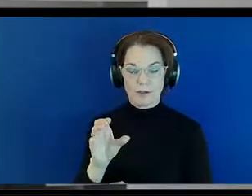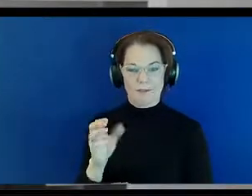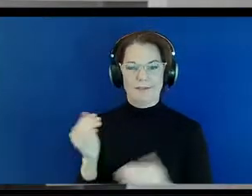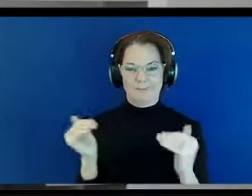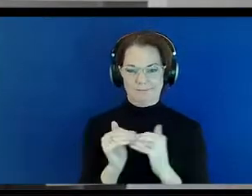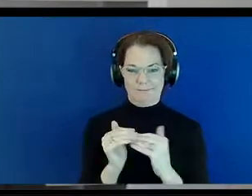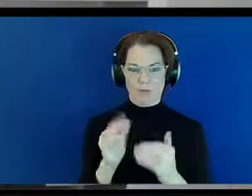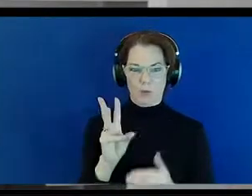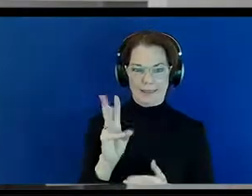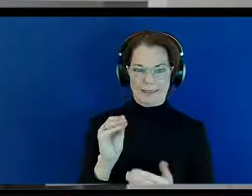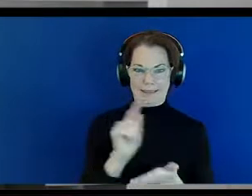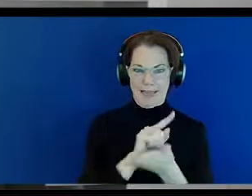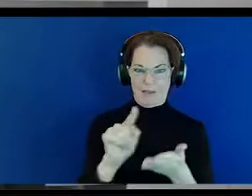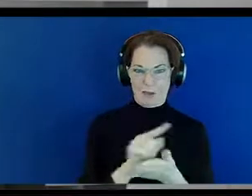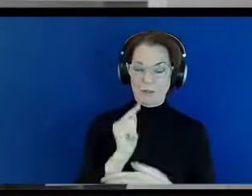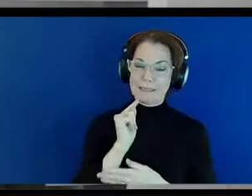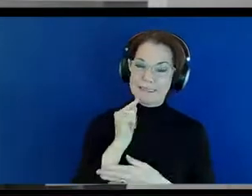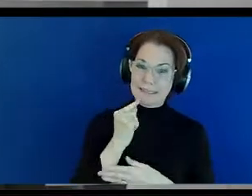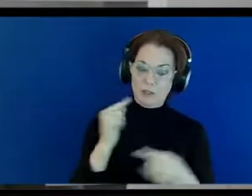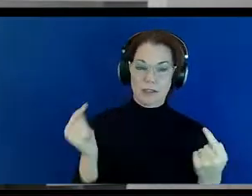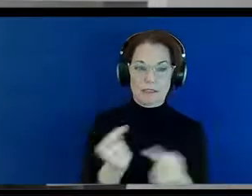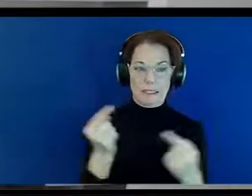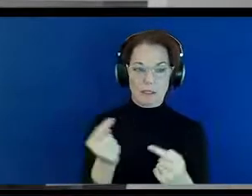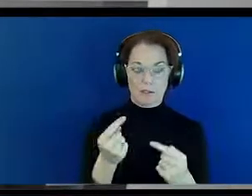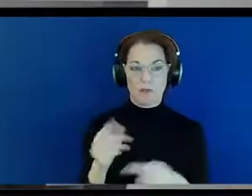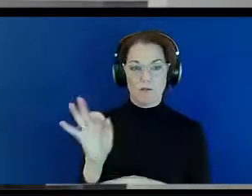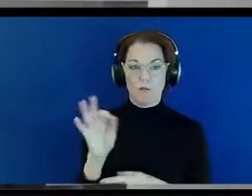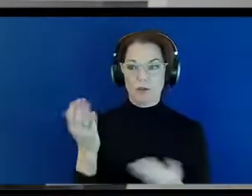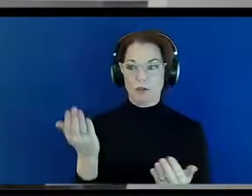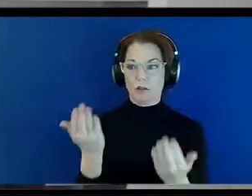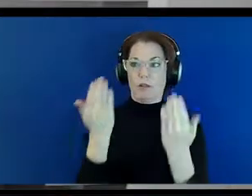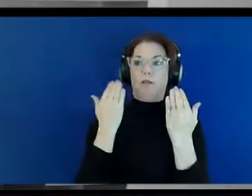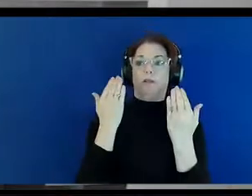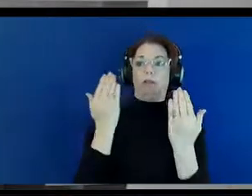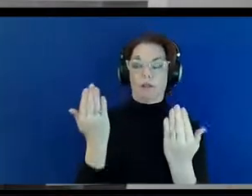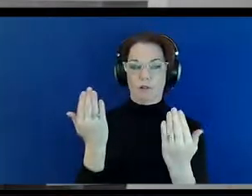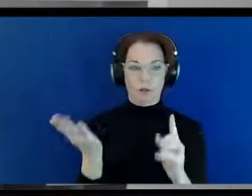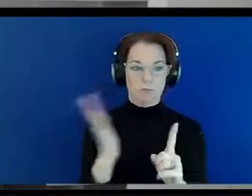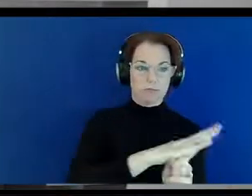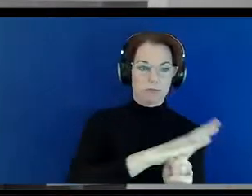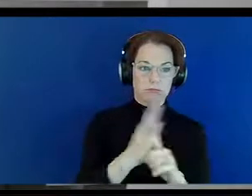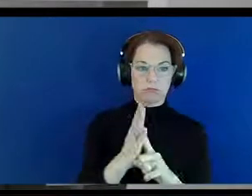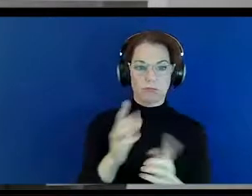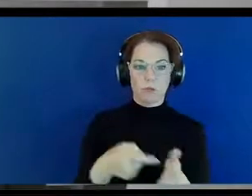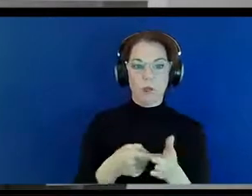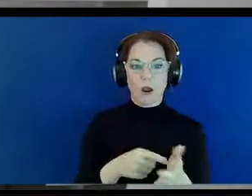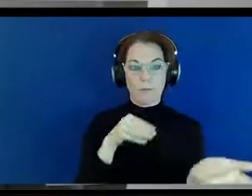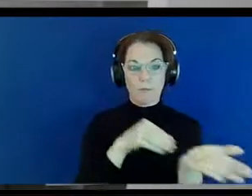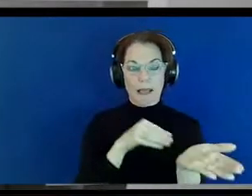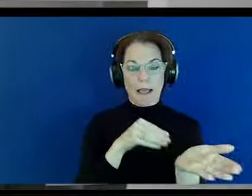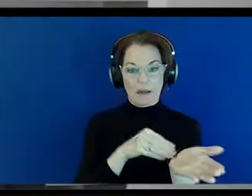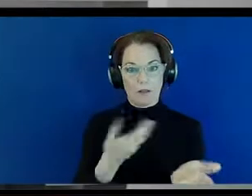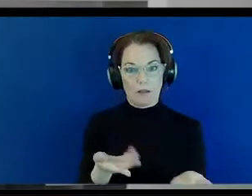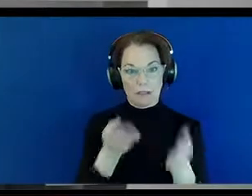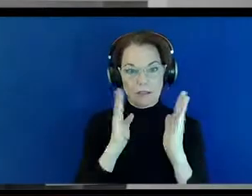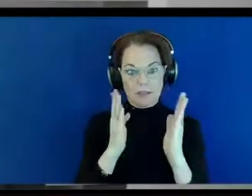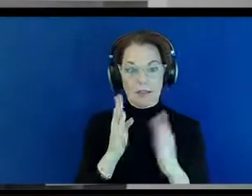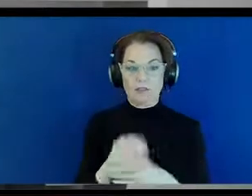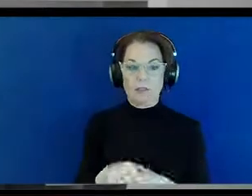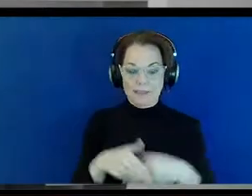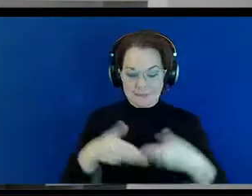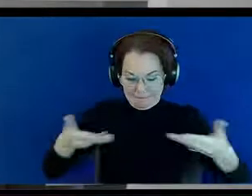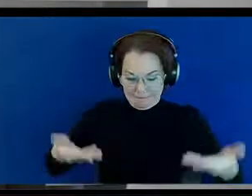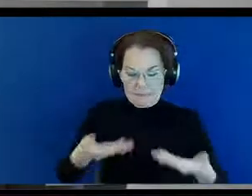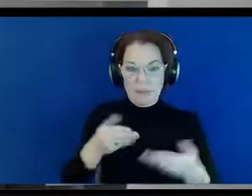were seriously injured by tip-over accidents and required medical attention. At IKEA, we believe that everyone has the right to